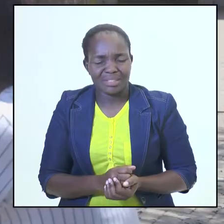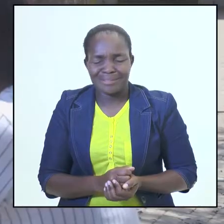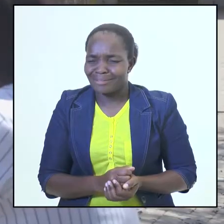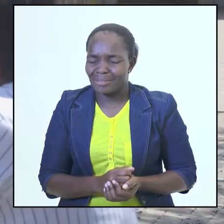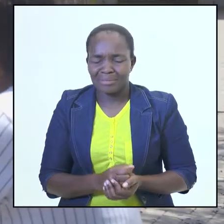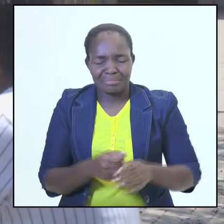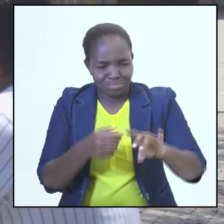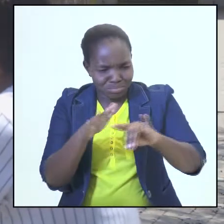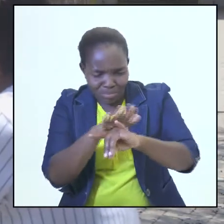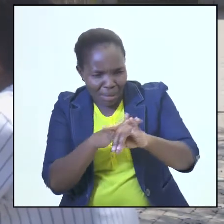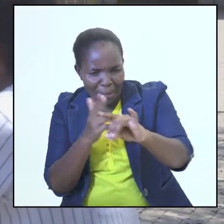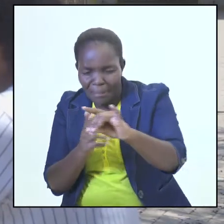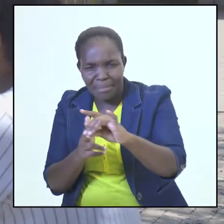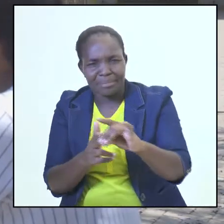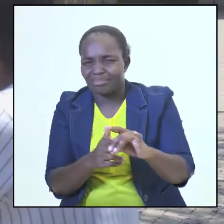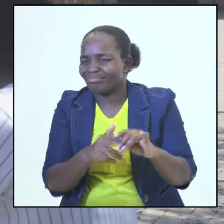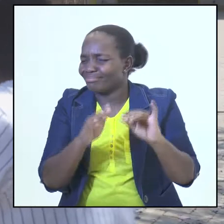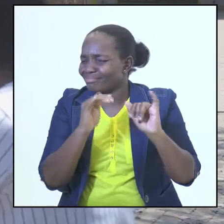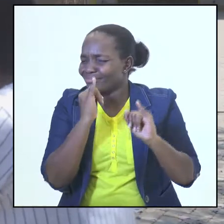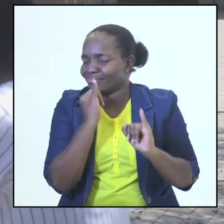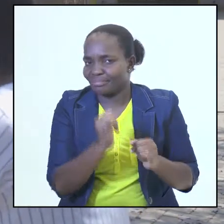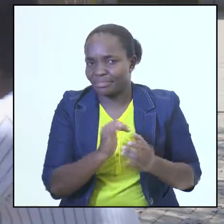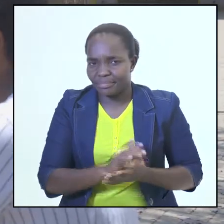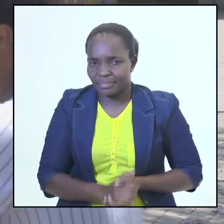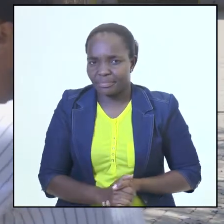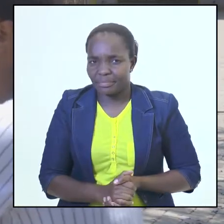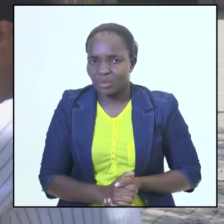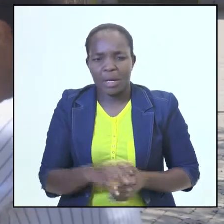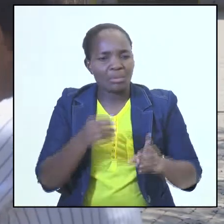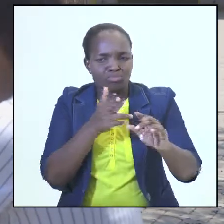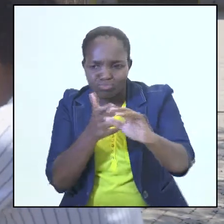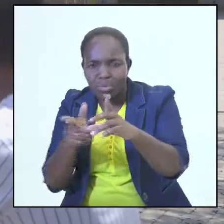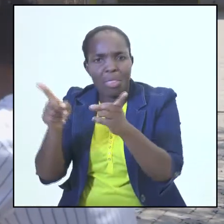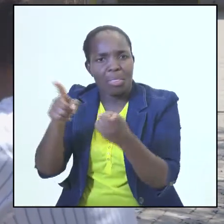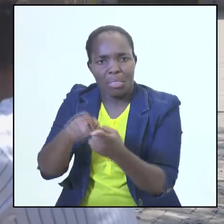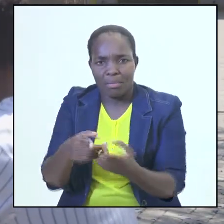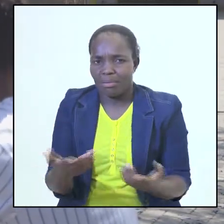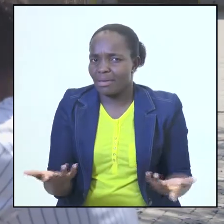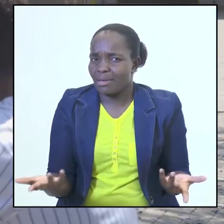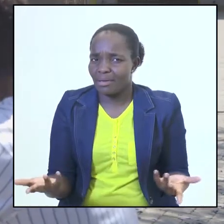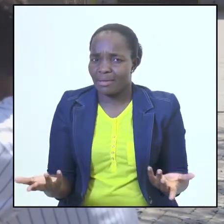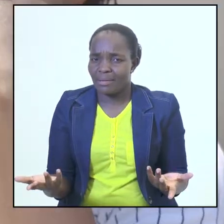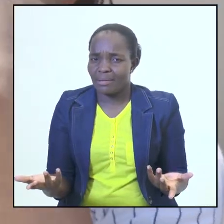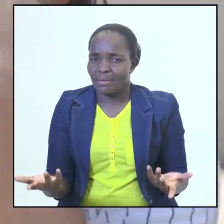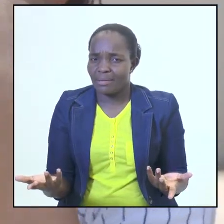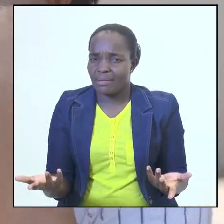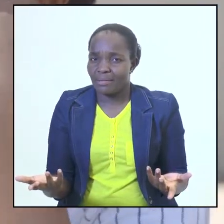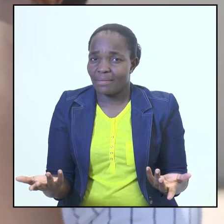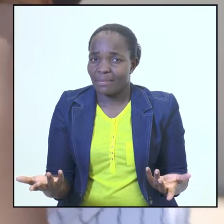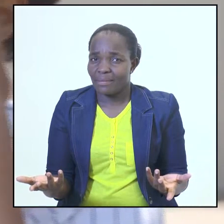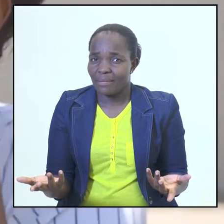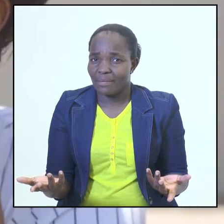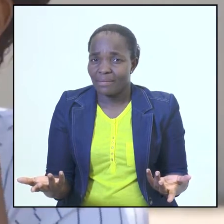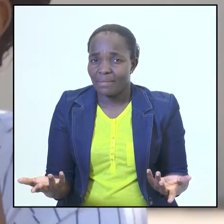ethical. I mean, decent people do not kill animals to the point of wiping them out. You guys are both right. Sad.